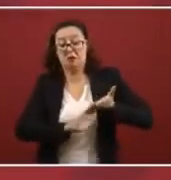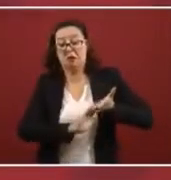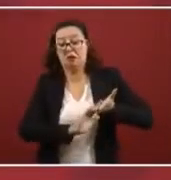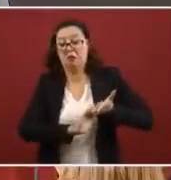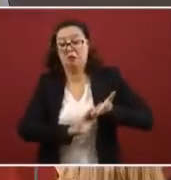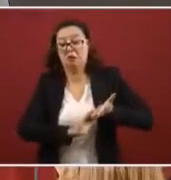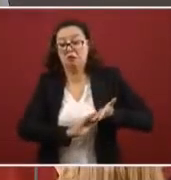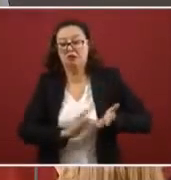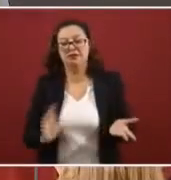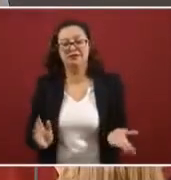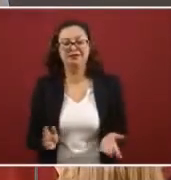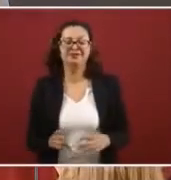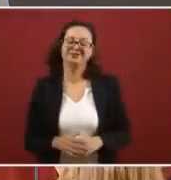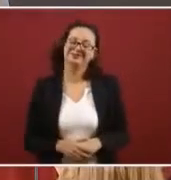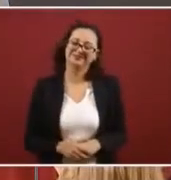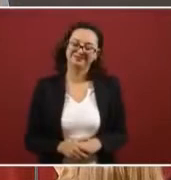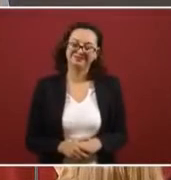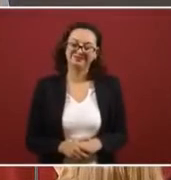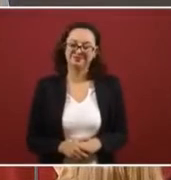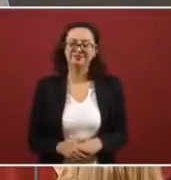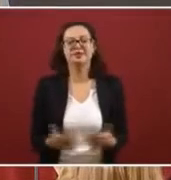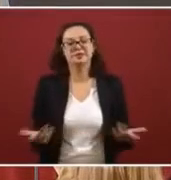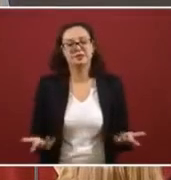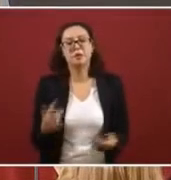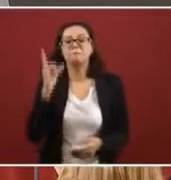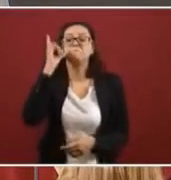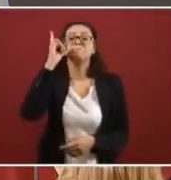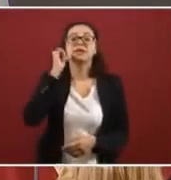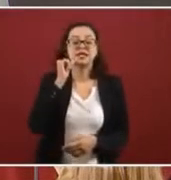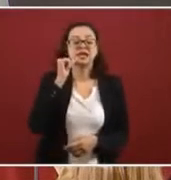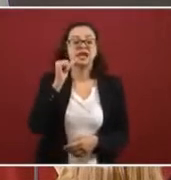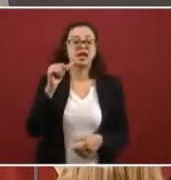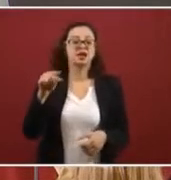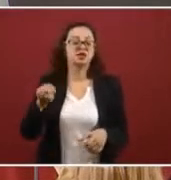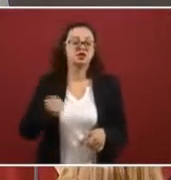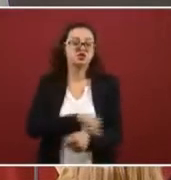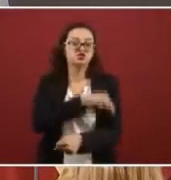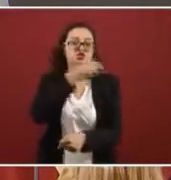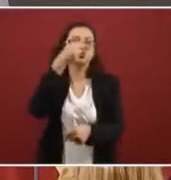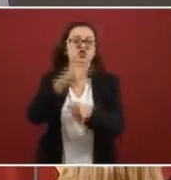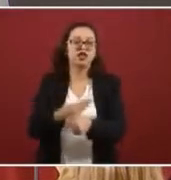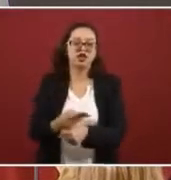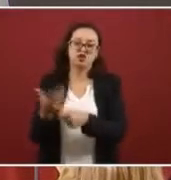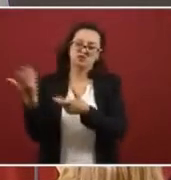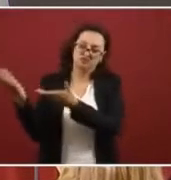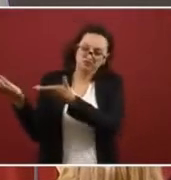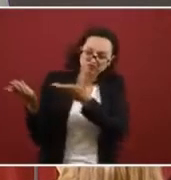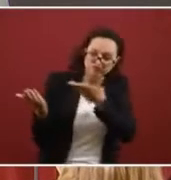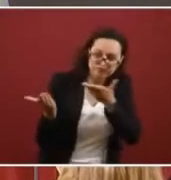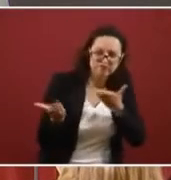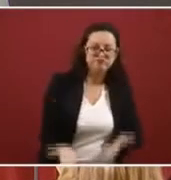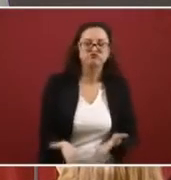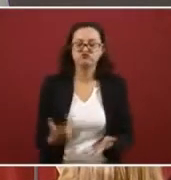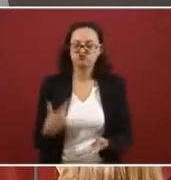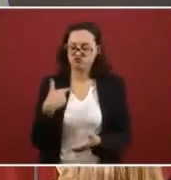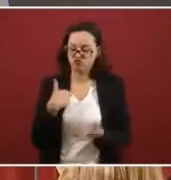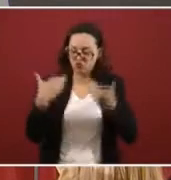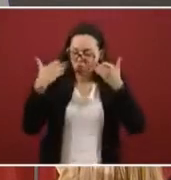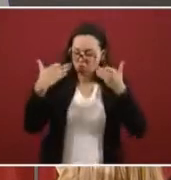retracting it, or that I'm backing out. So we're going to have a notary public come here so I could sign